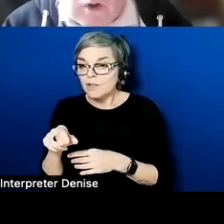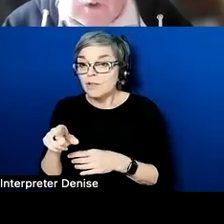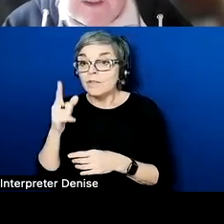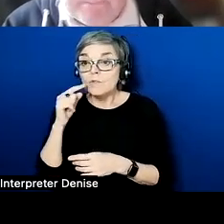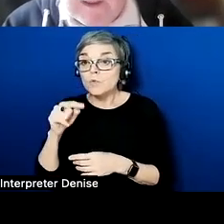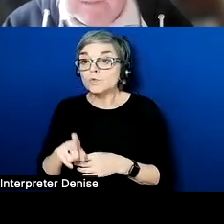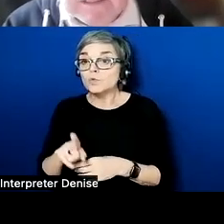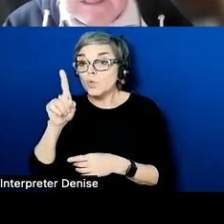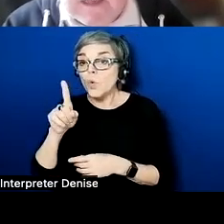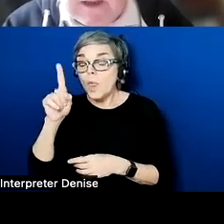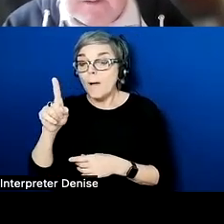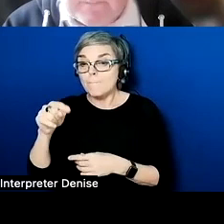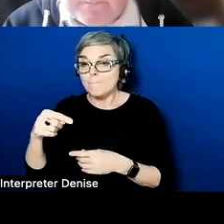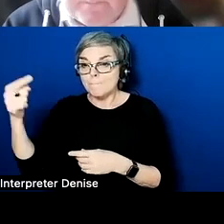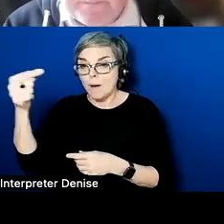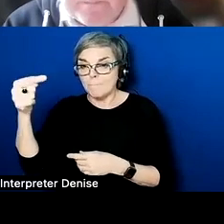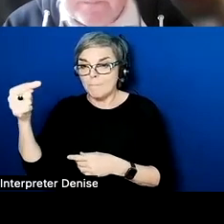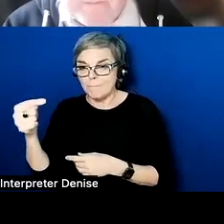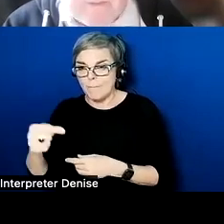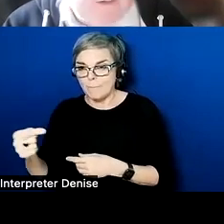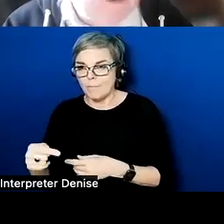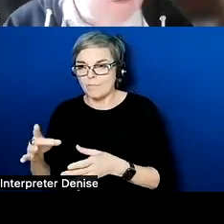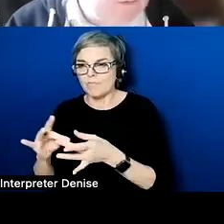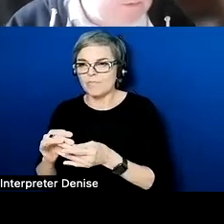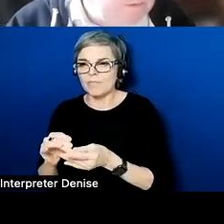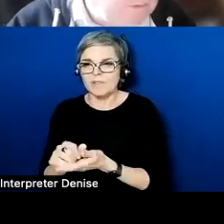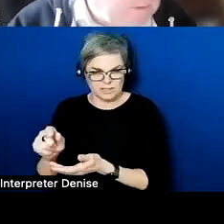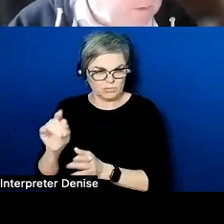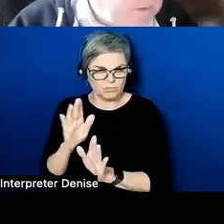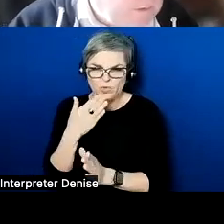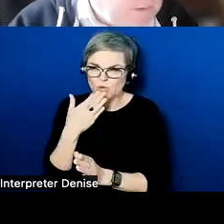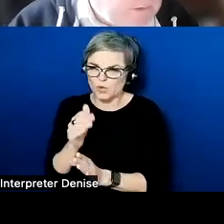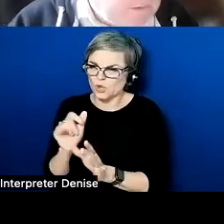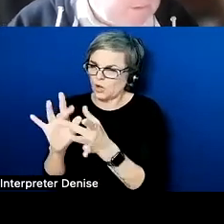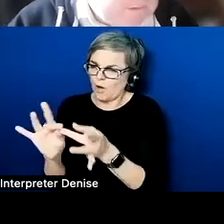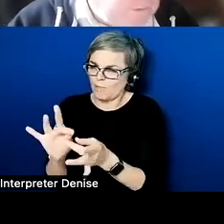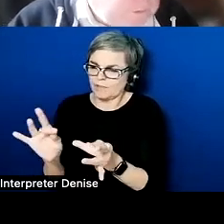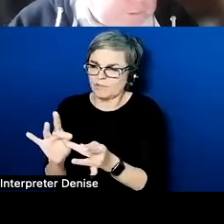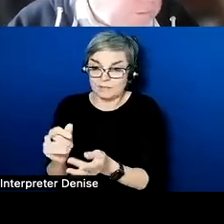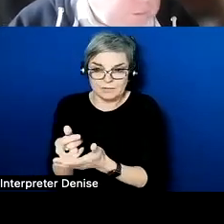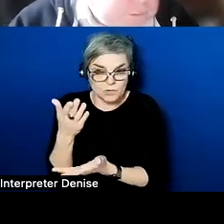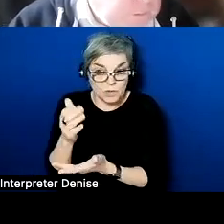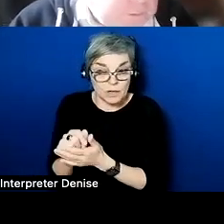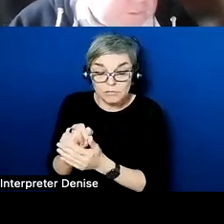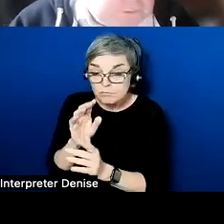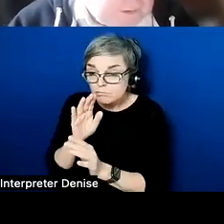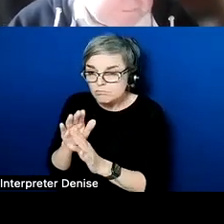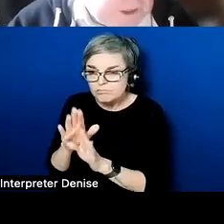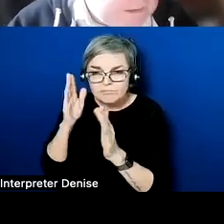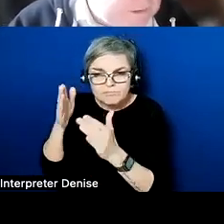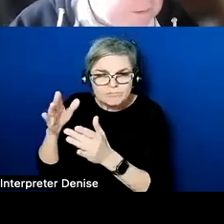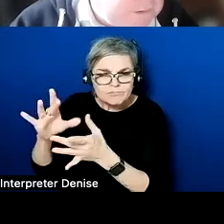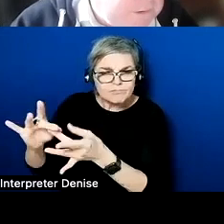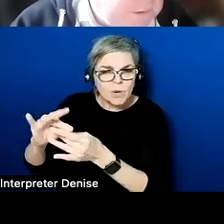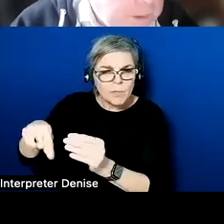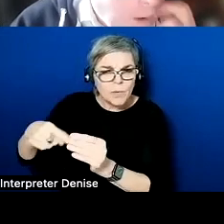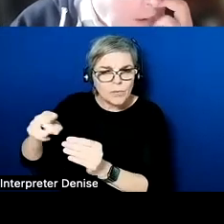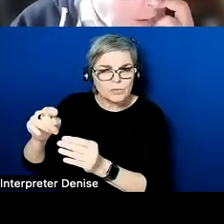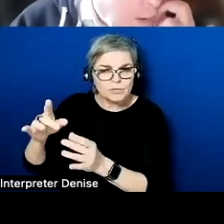starting with Alana. Yep, Alana, see Christine, that, yep. yeah, some really great comments there, if we could touch on those. I'm trying to,